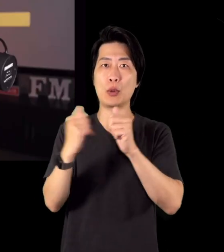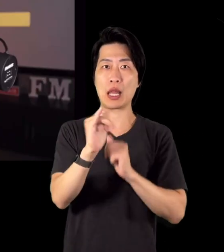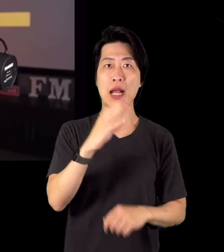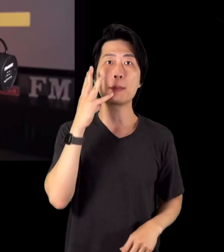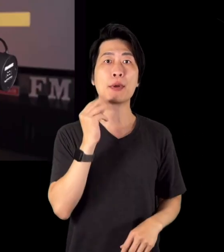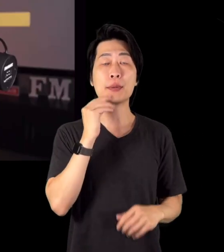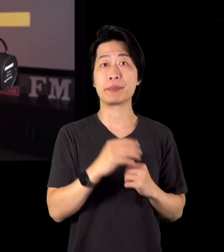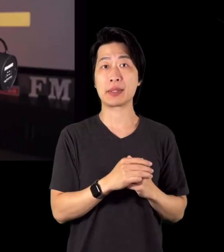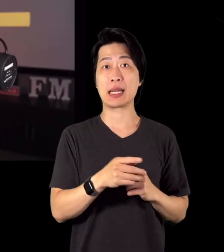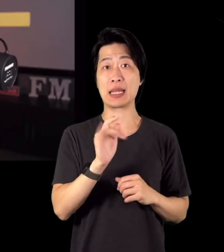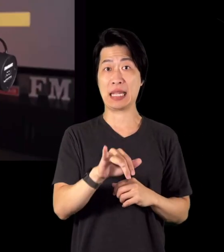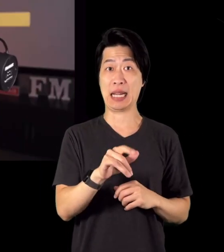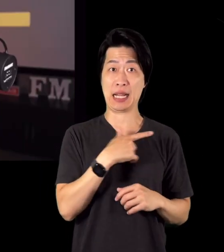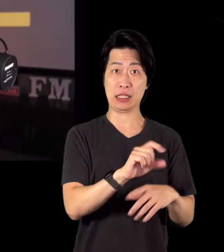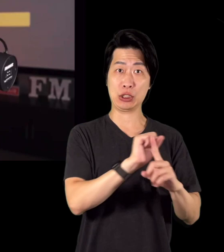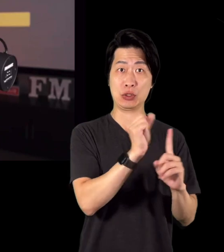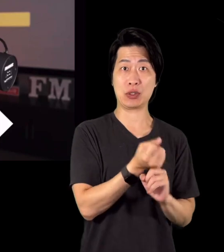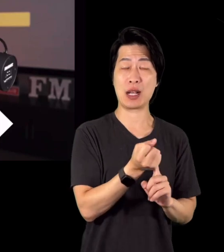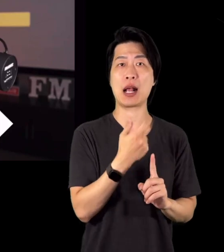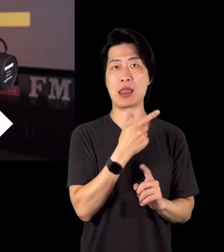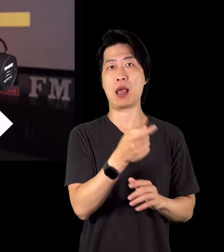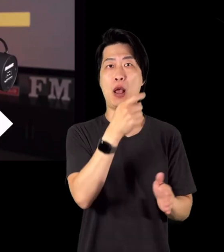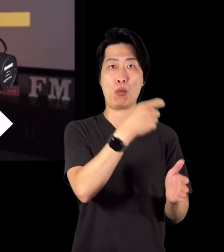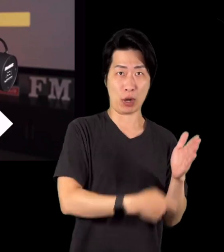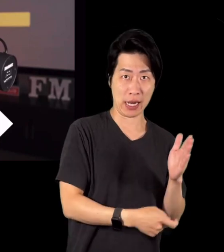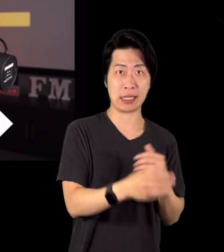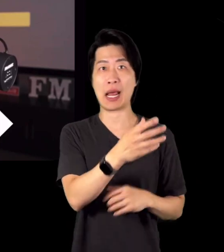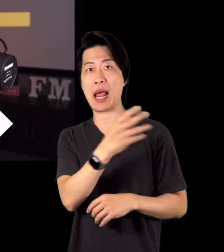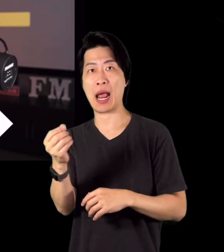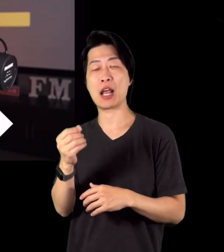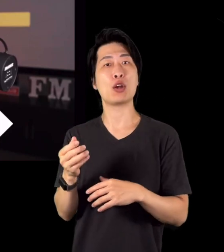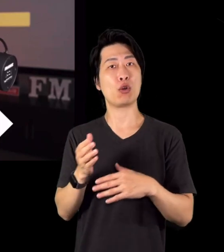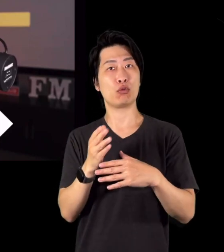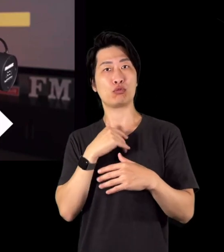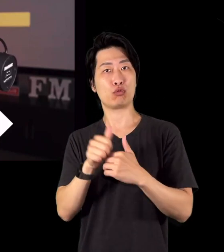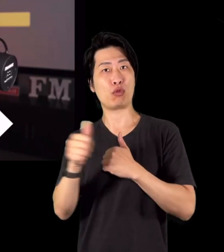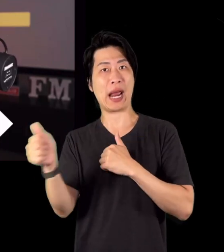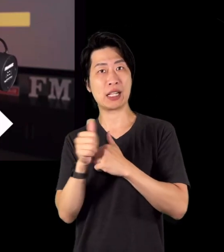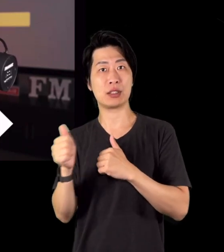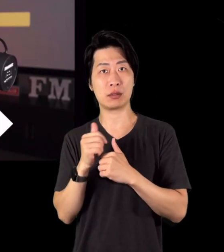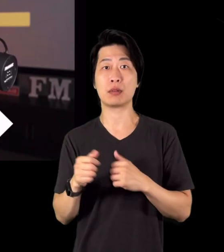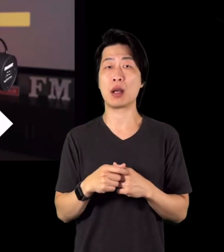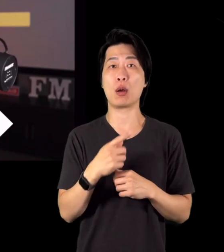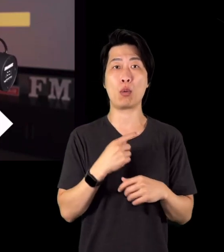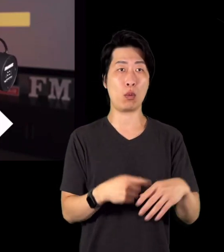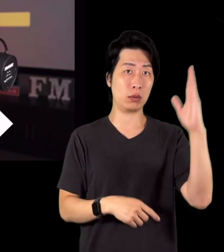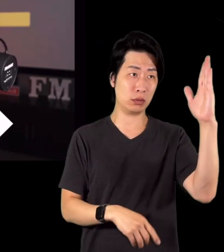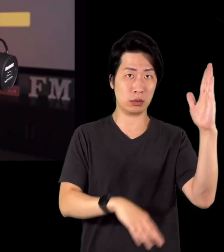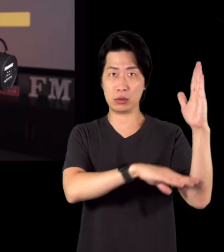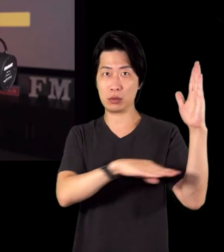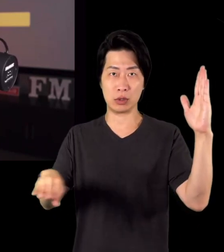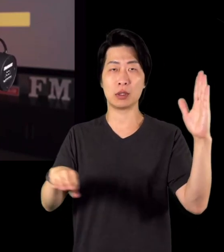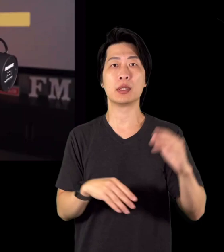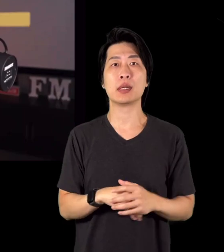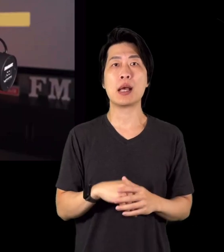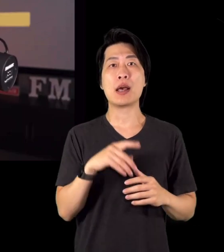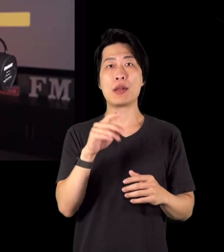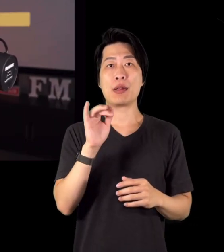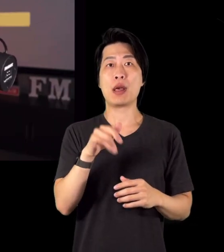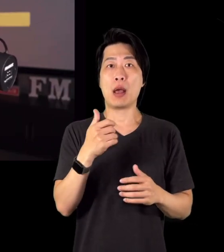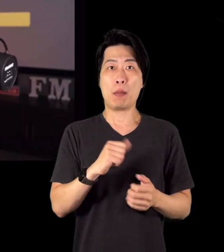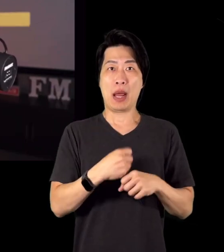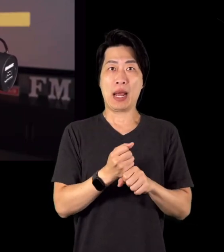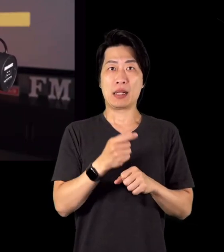And so for this use case, what I did is I took the price and the range and I put one on one axis and the other one on the other axis. And this made the